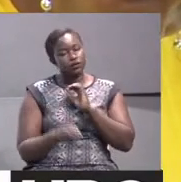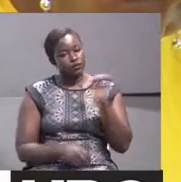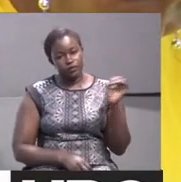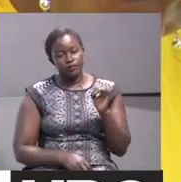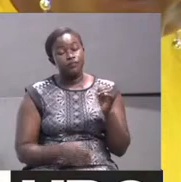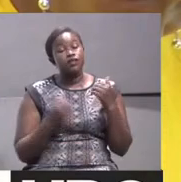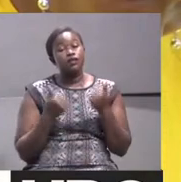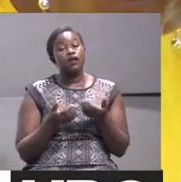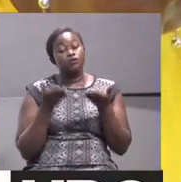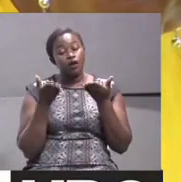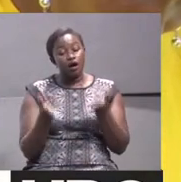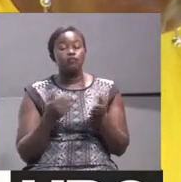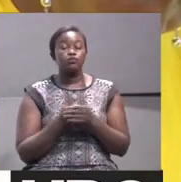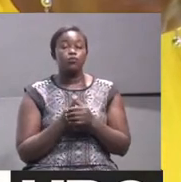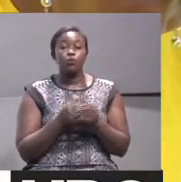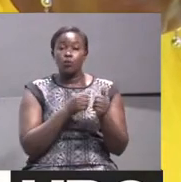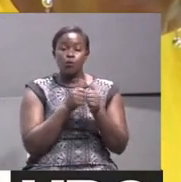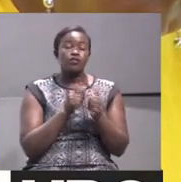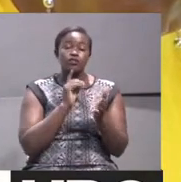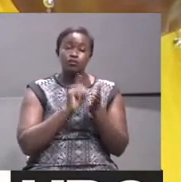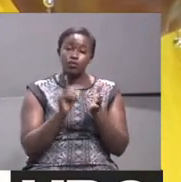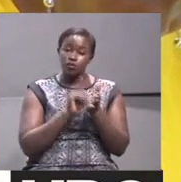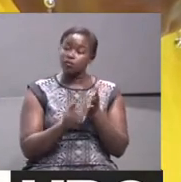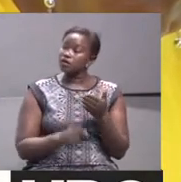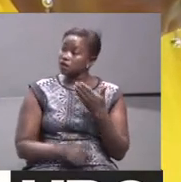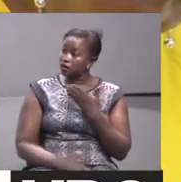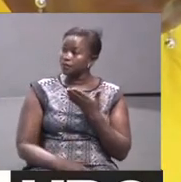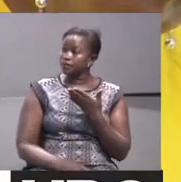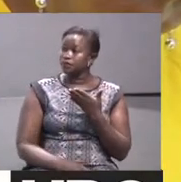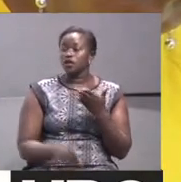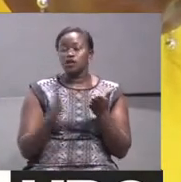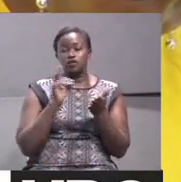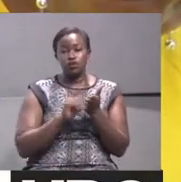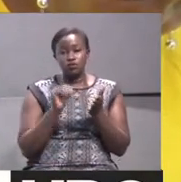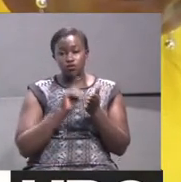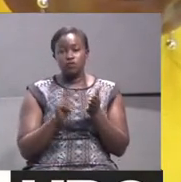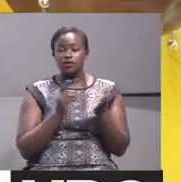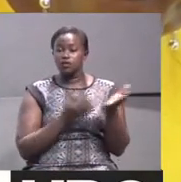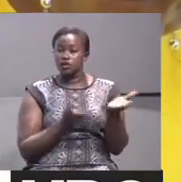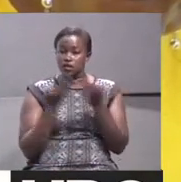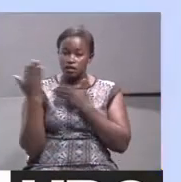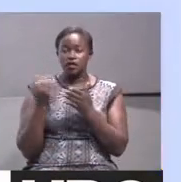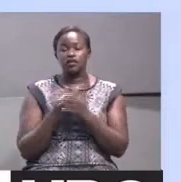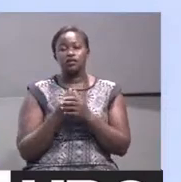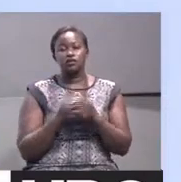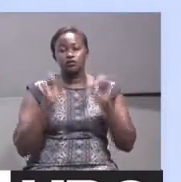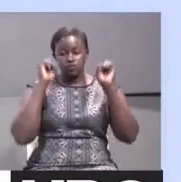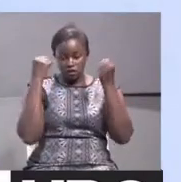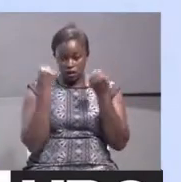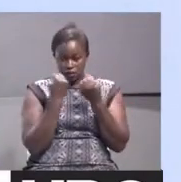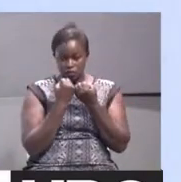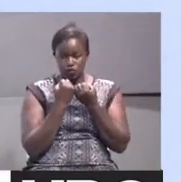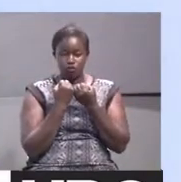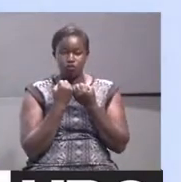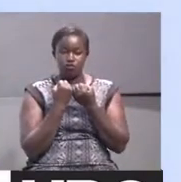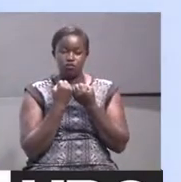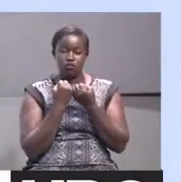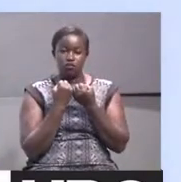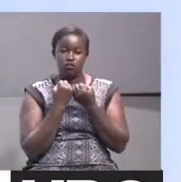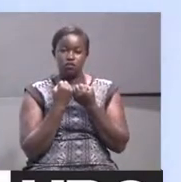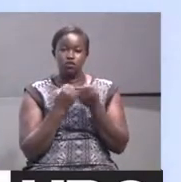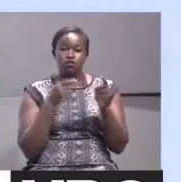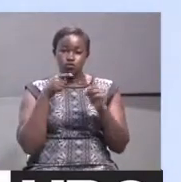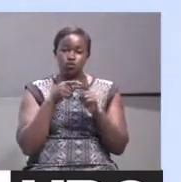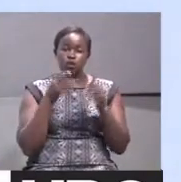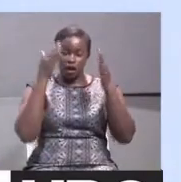we are here with this document. This document we are taking to Chambogo ONC office, to Hajat